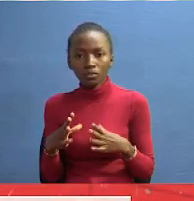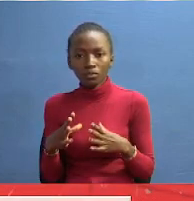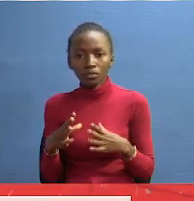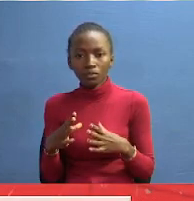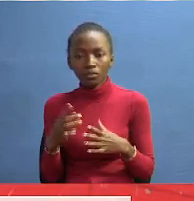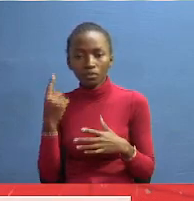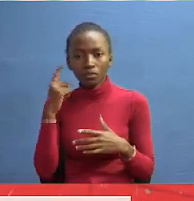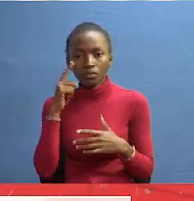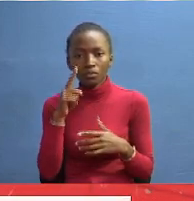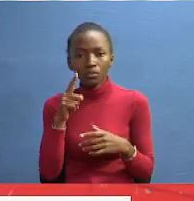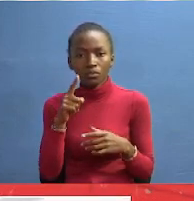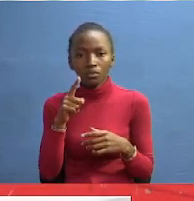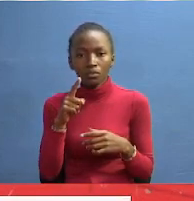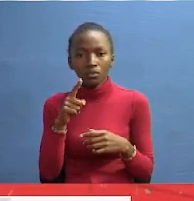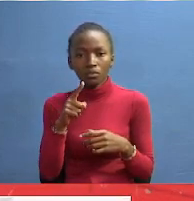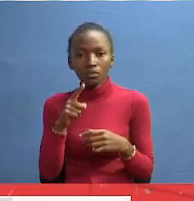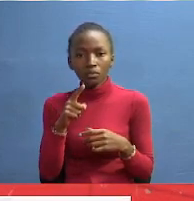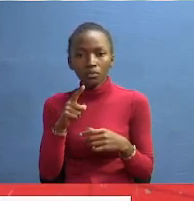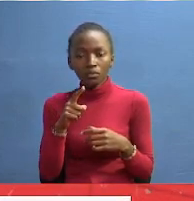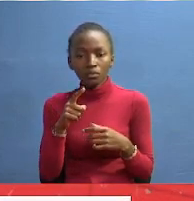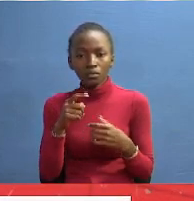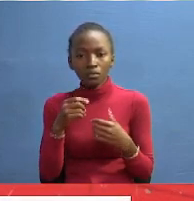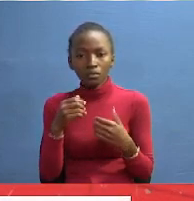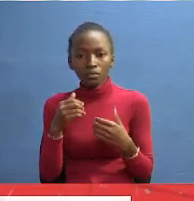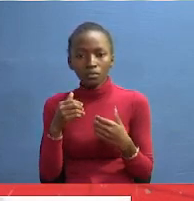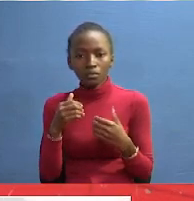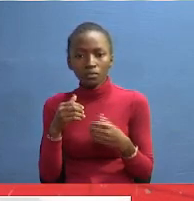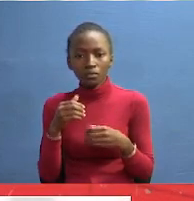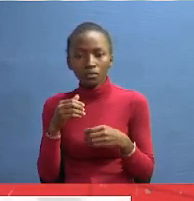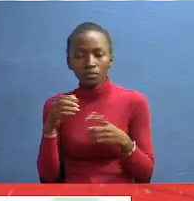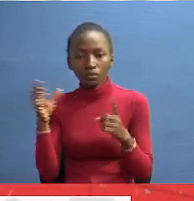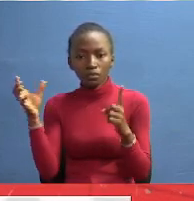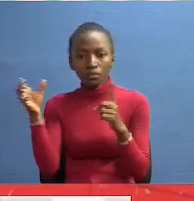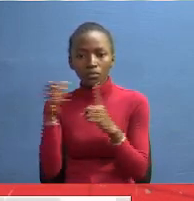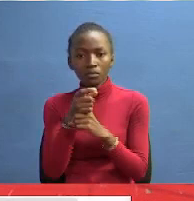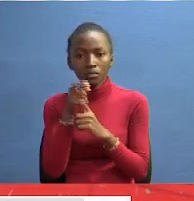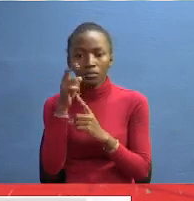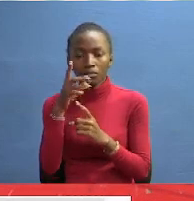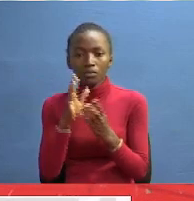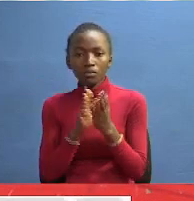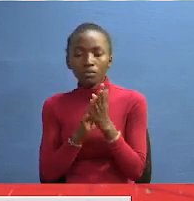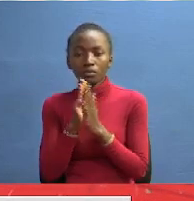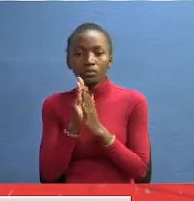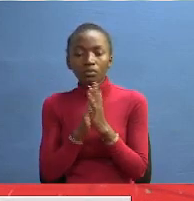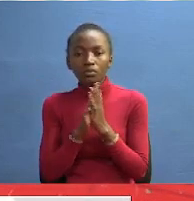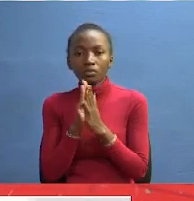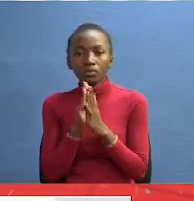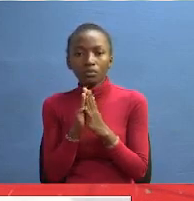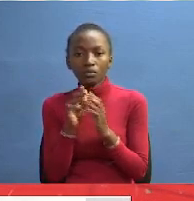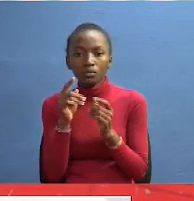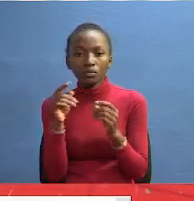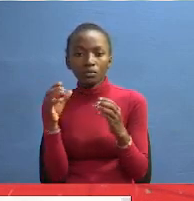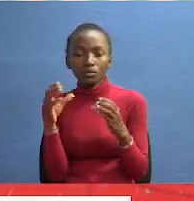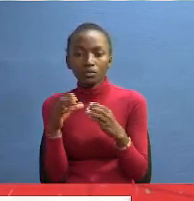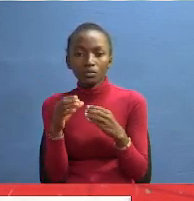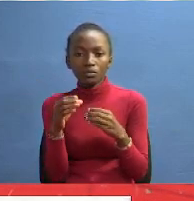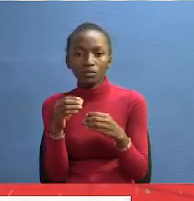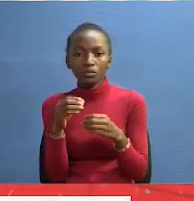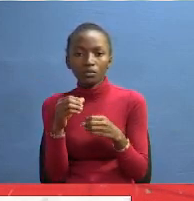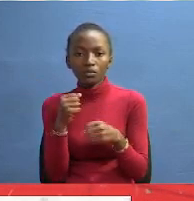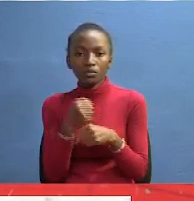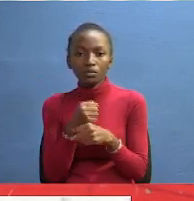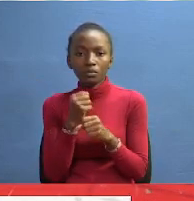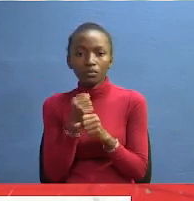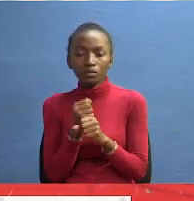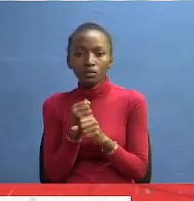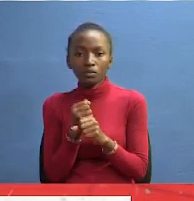be able to foster their interest. And in that case, that is when the militias are promised that they will be supplied